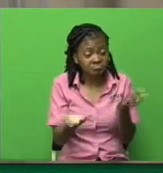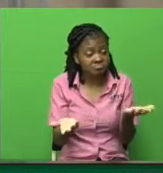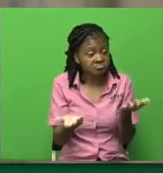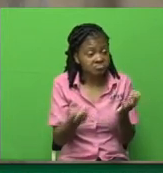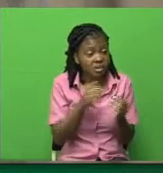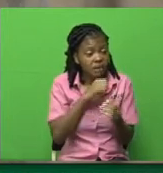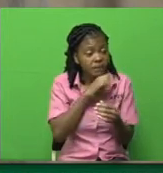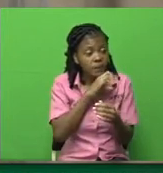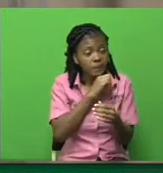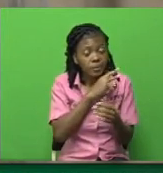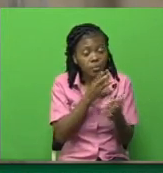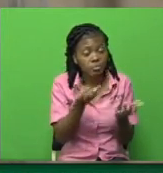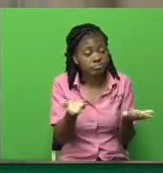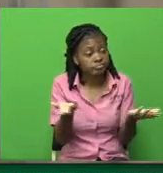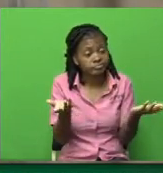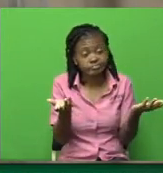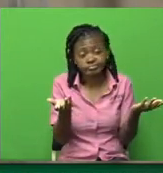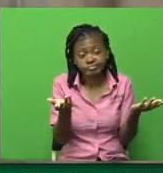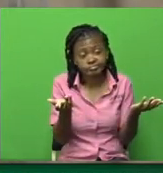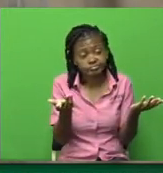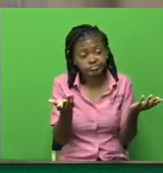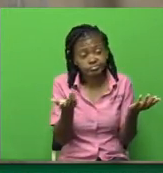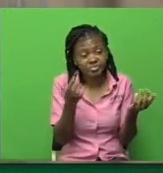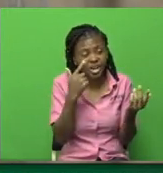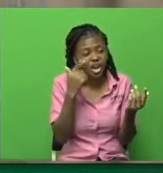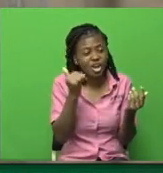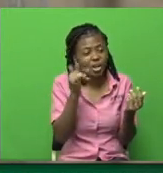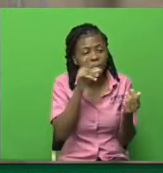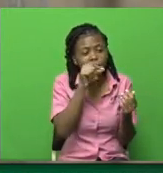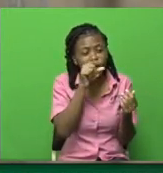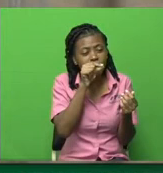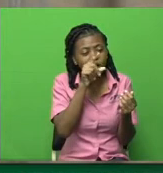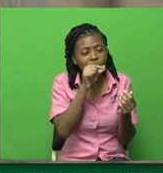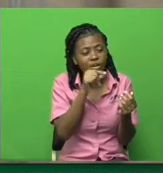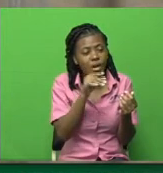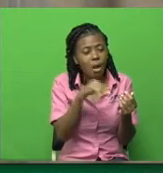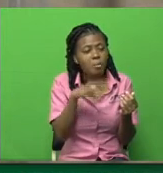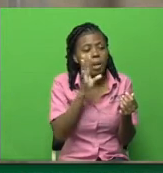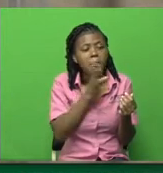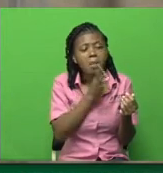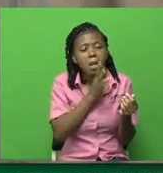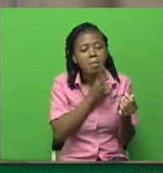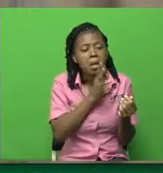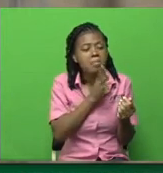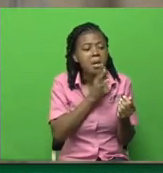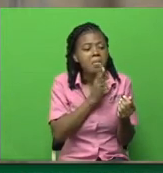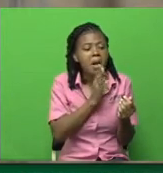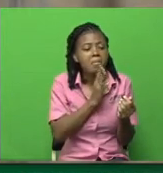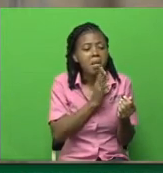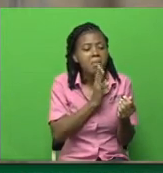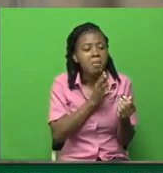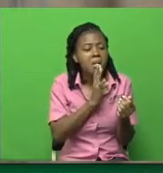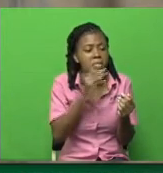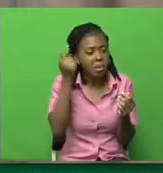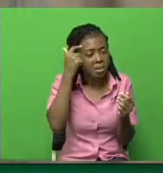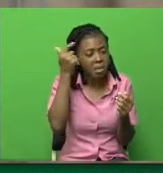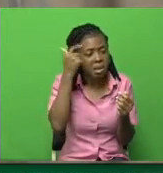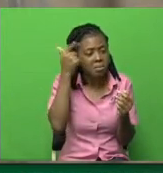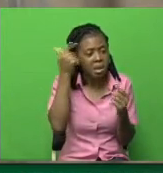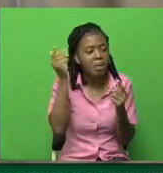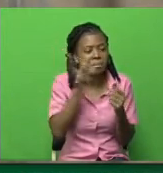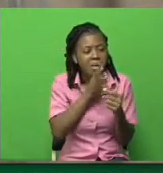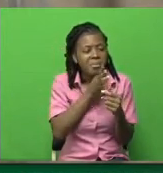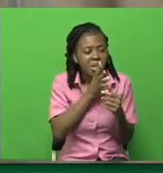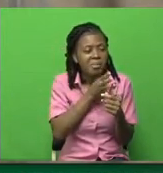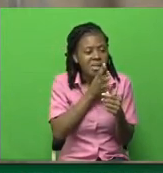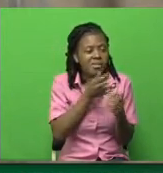finances like a parrot on a stick afflicted by repetitive compulsion symptomatic of a psychological phenomena in which a person